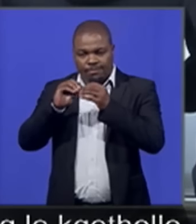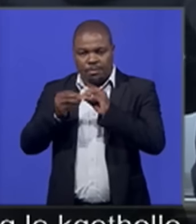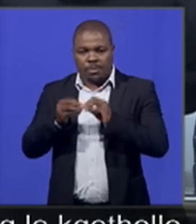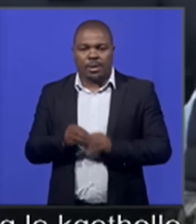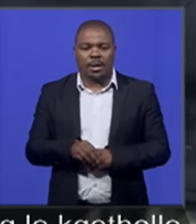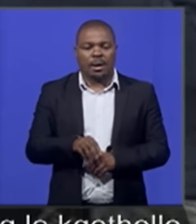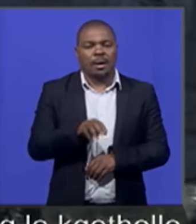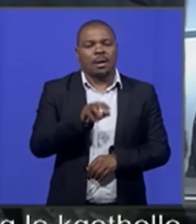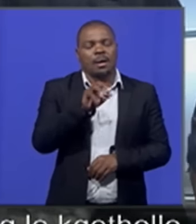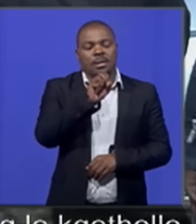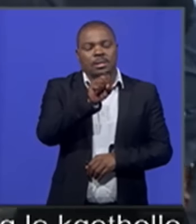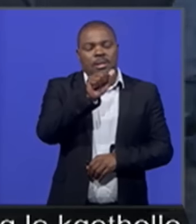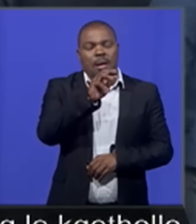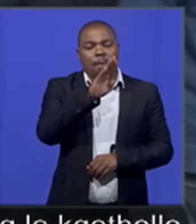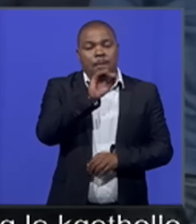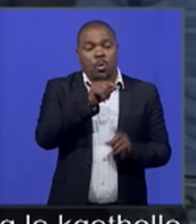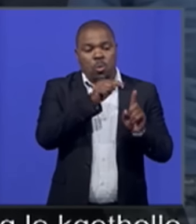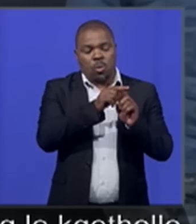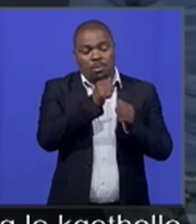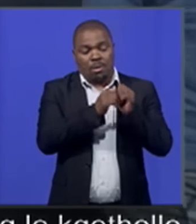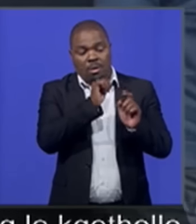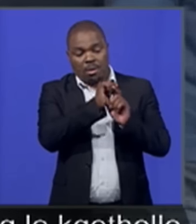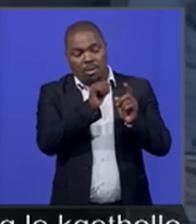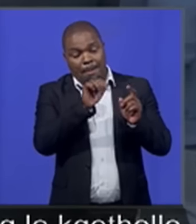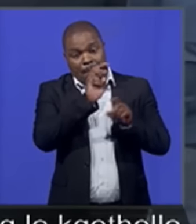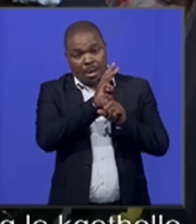wa bolailwego ka Mossel Bay o gateletše gore ngwana